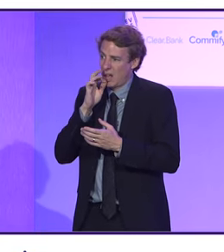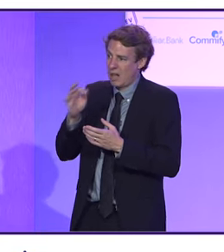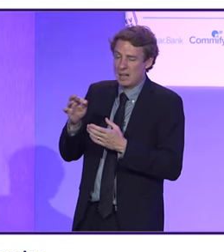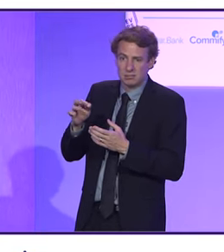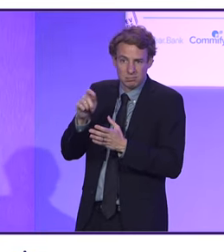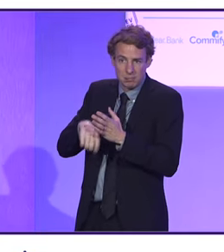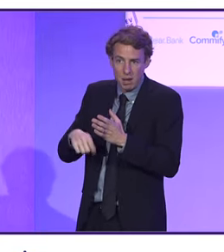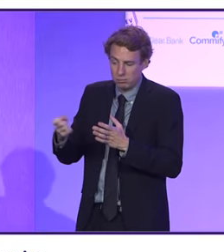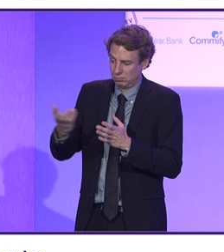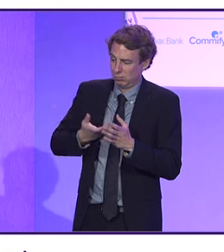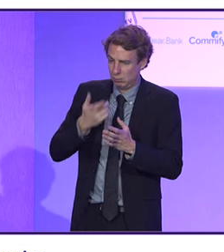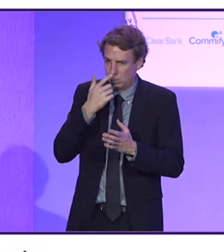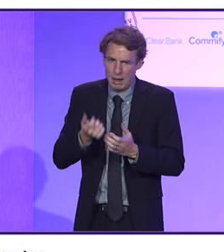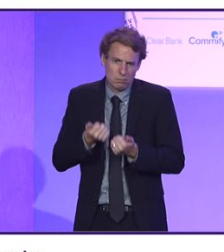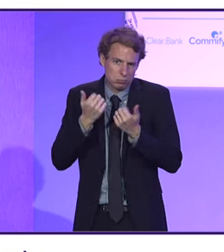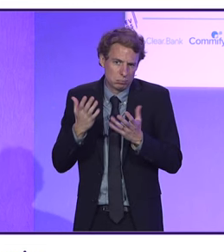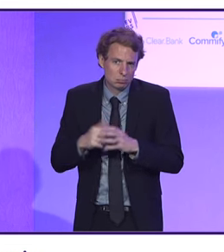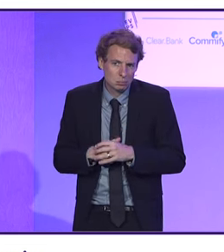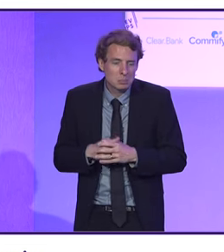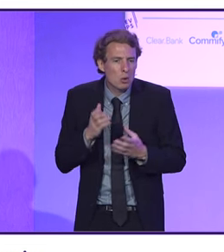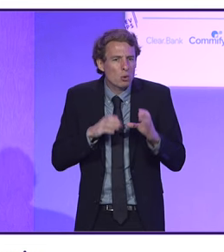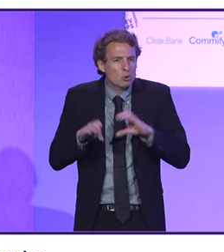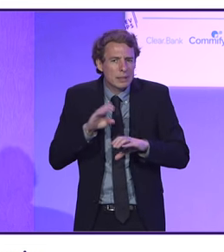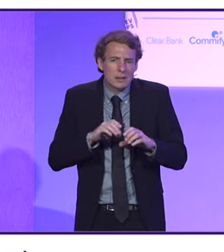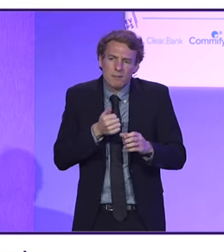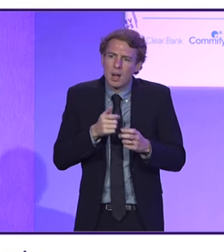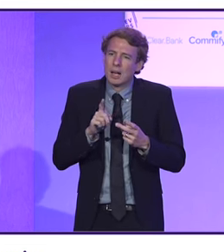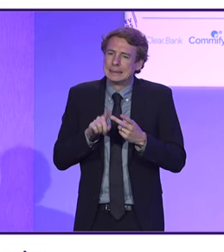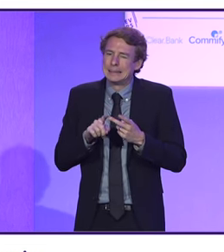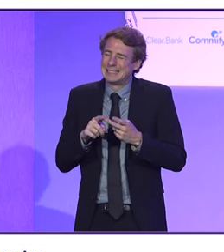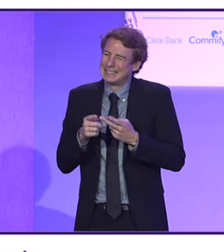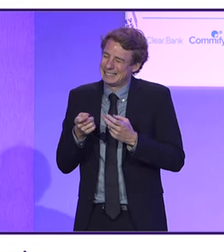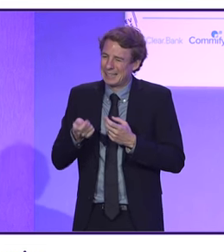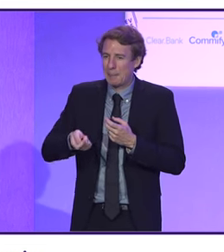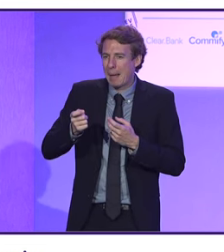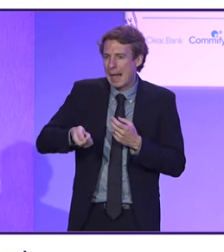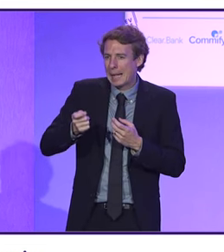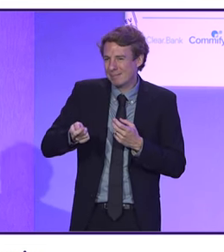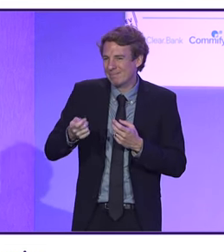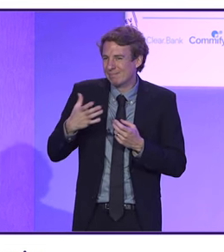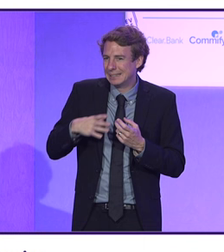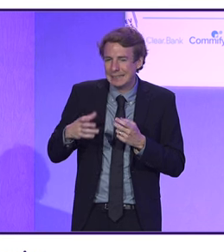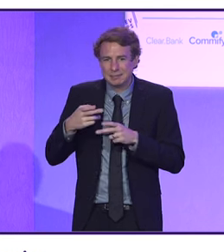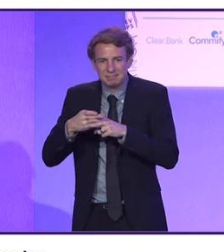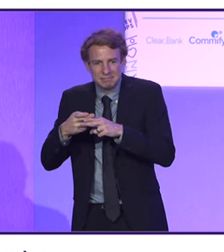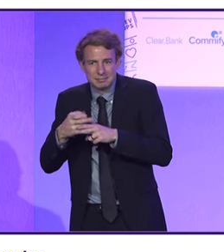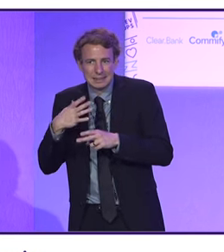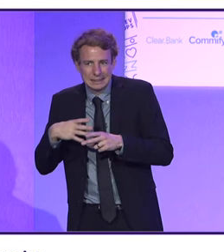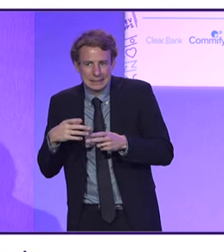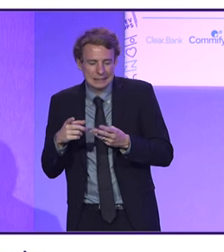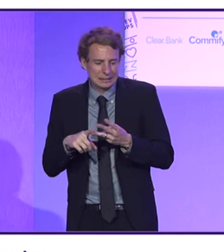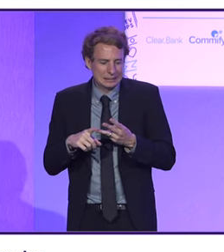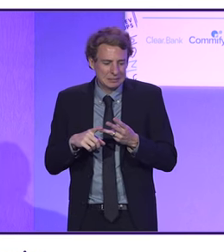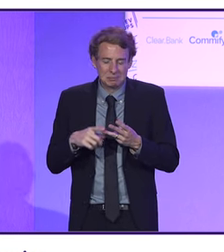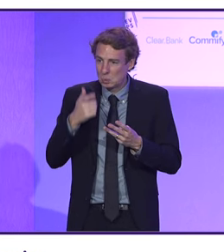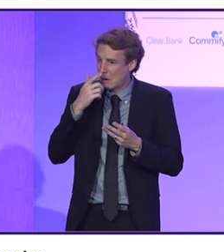time. We'll get that. But it's not just ingredients. You might need a new pan. You might need other utensils, right? Sure. You can put in a